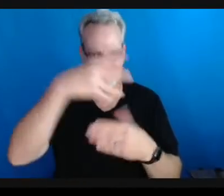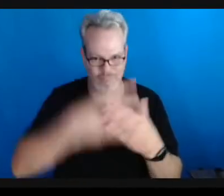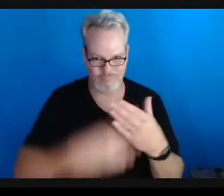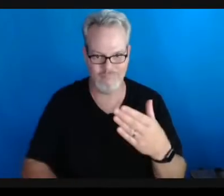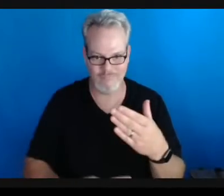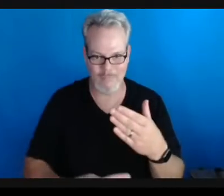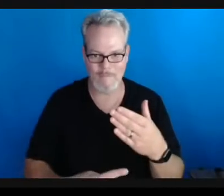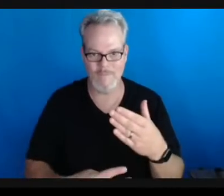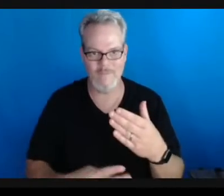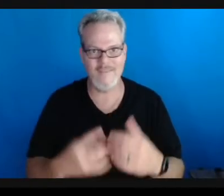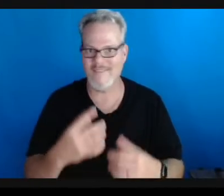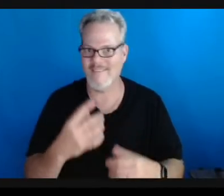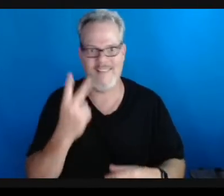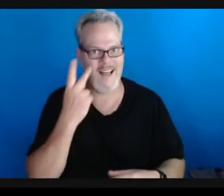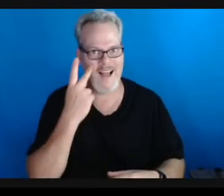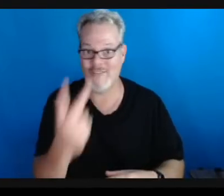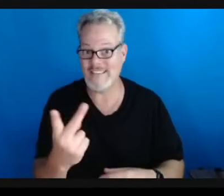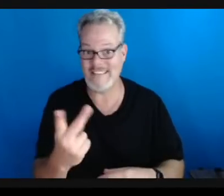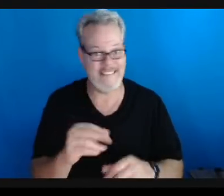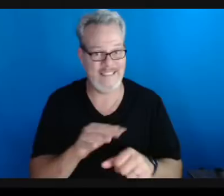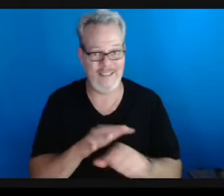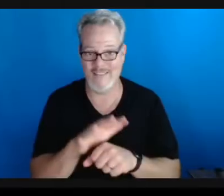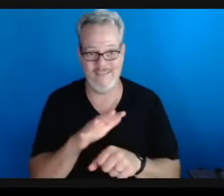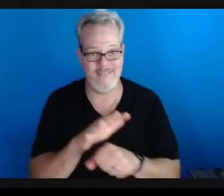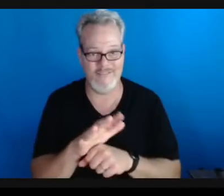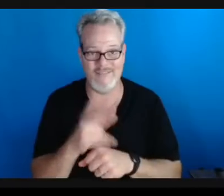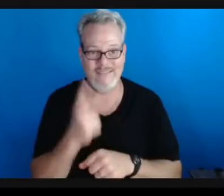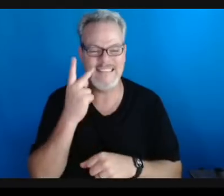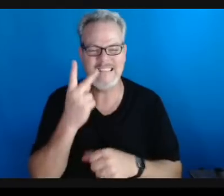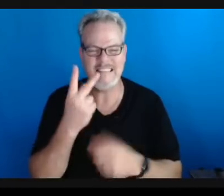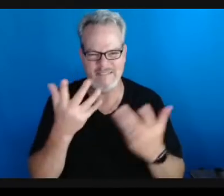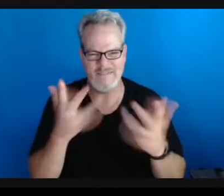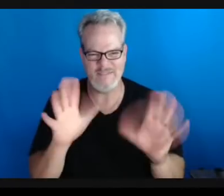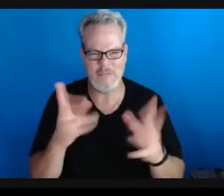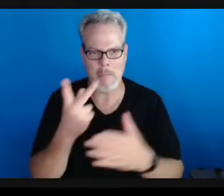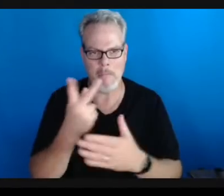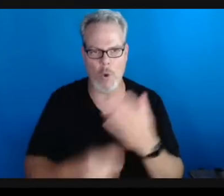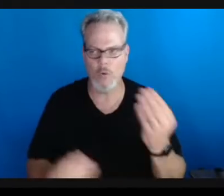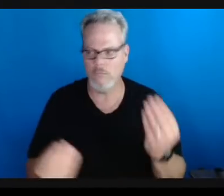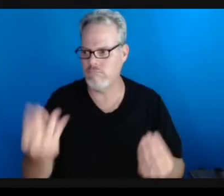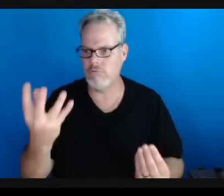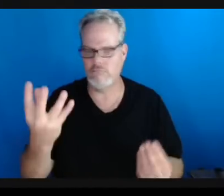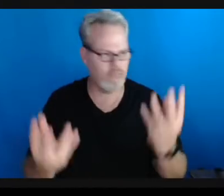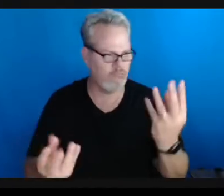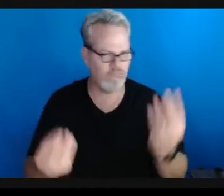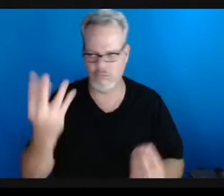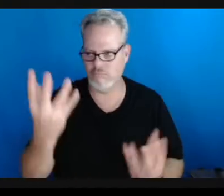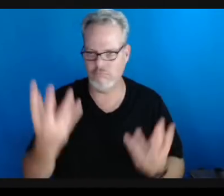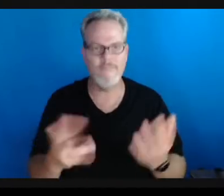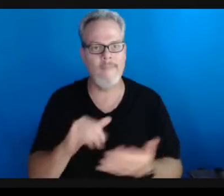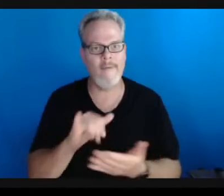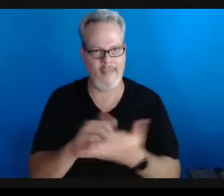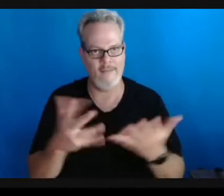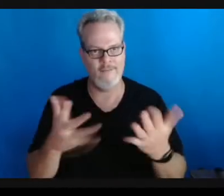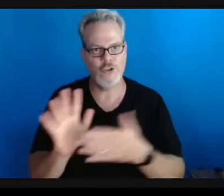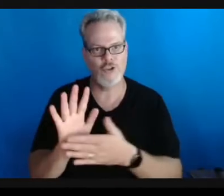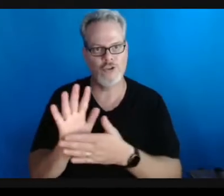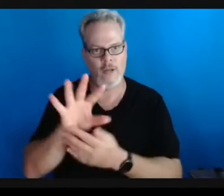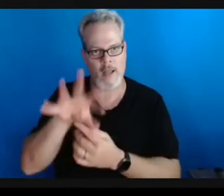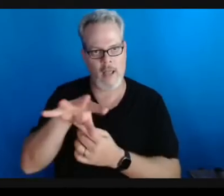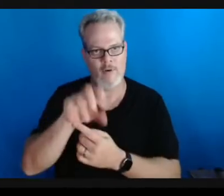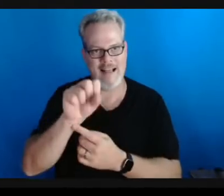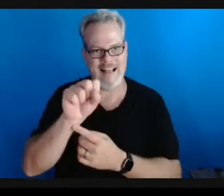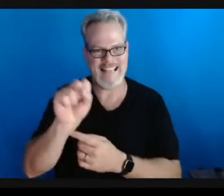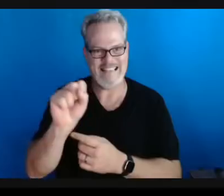We haven't always seen that because they're usually both putting lava out at the same time. So that was the S2 camera. And we showed this before,